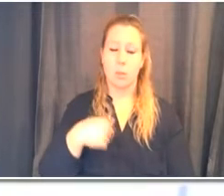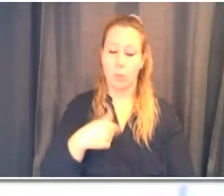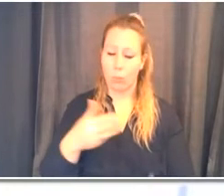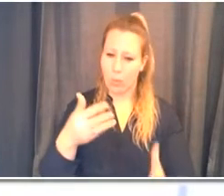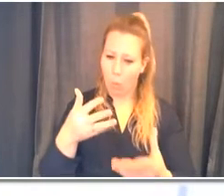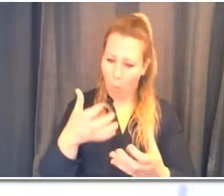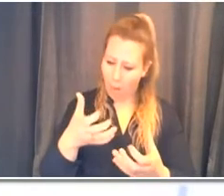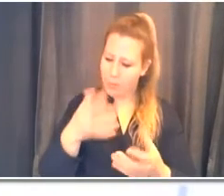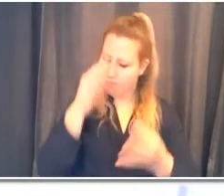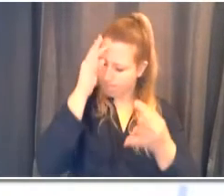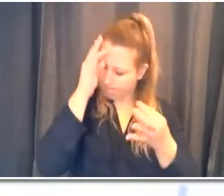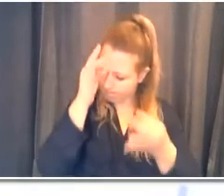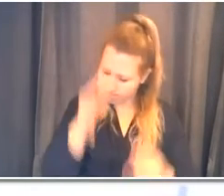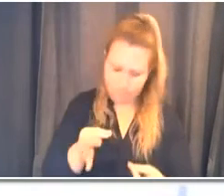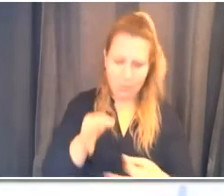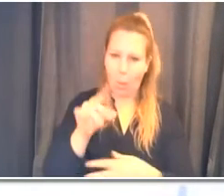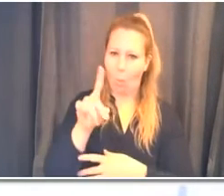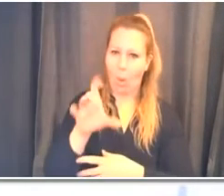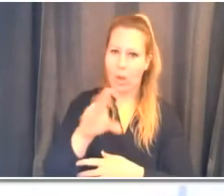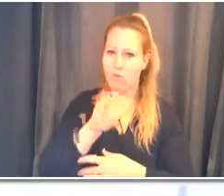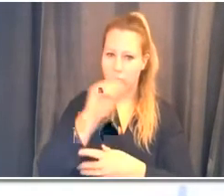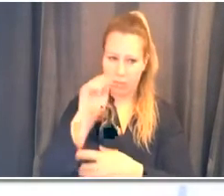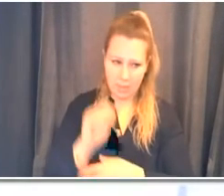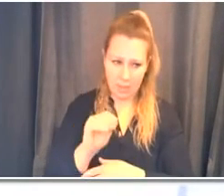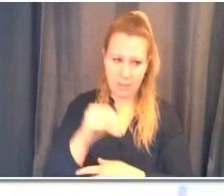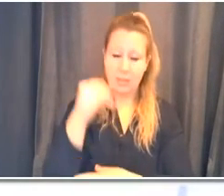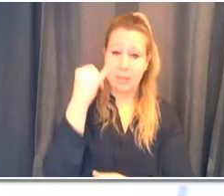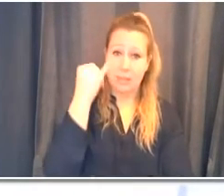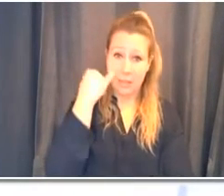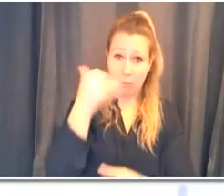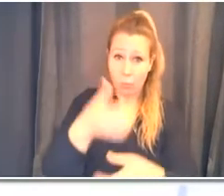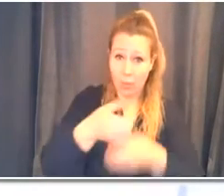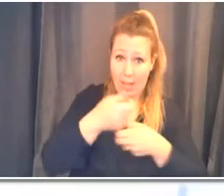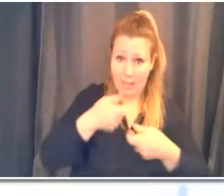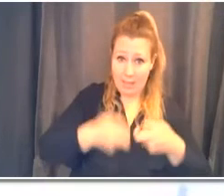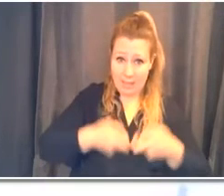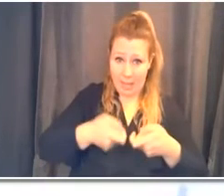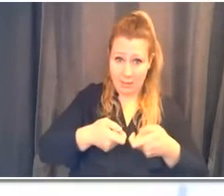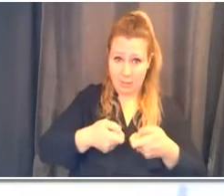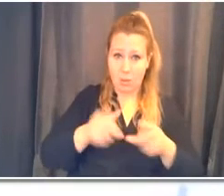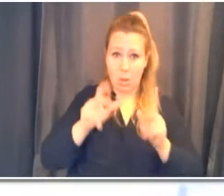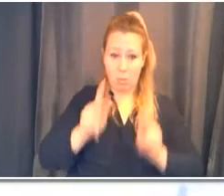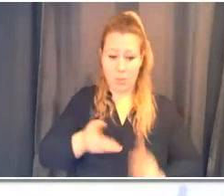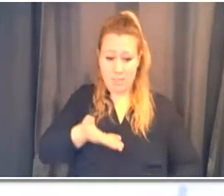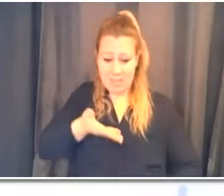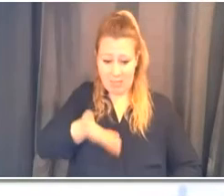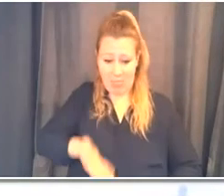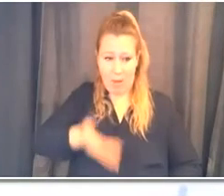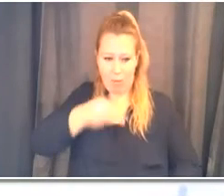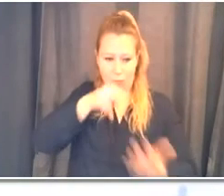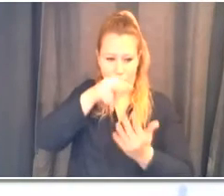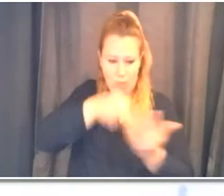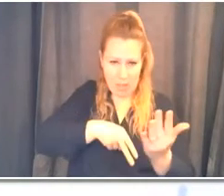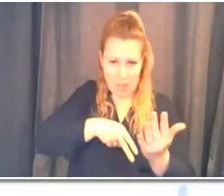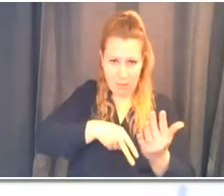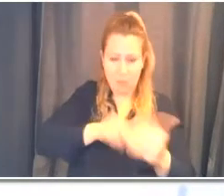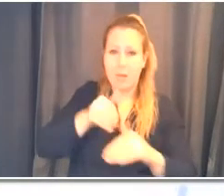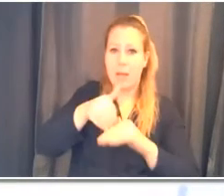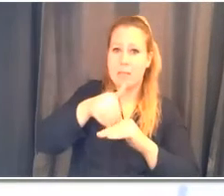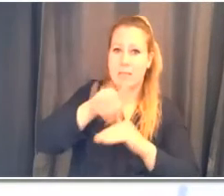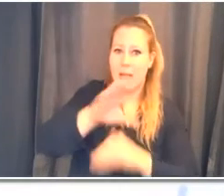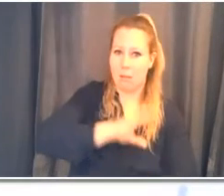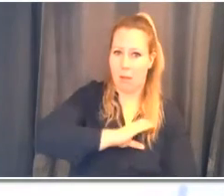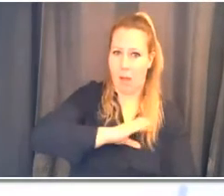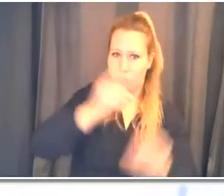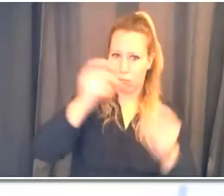that a text and a phone call are very similar and that the technology this to just route it uh my my other question is